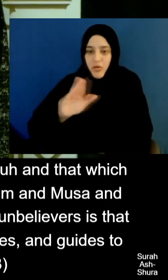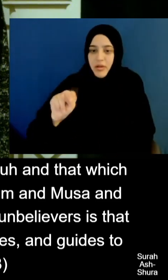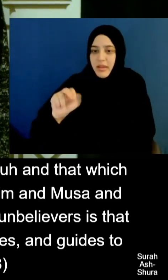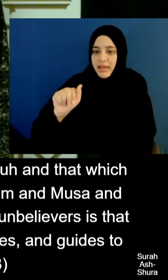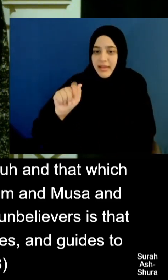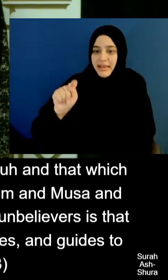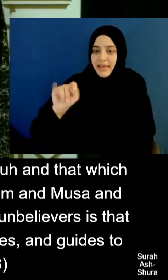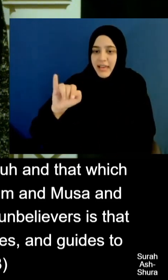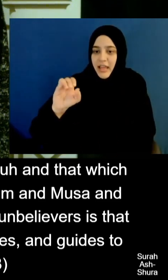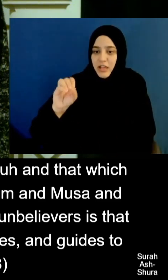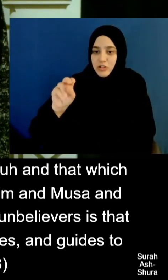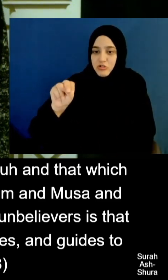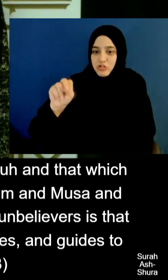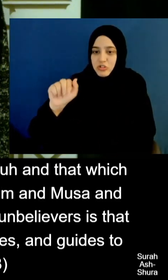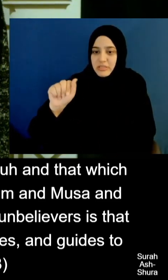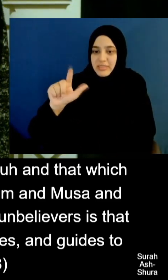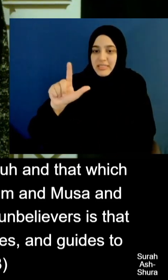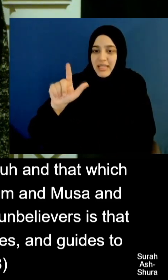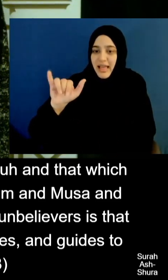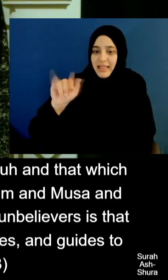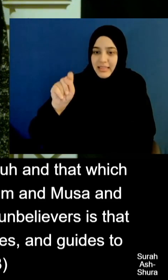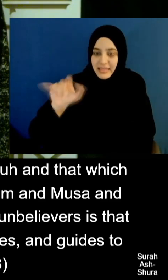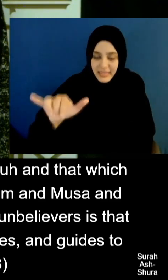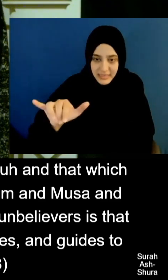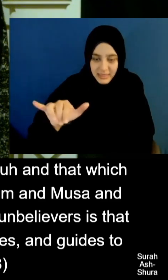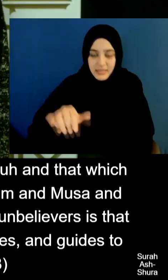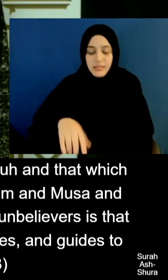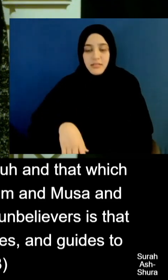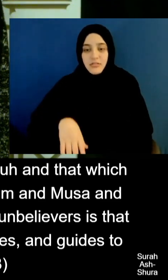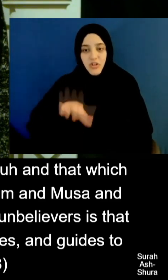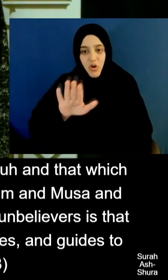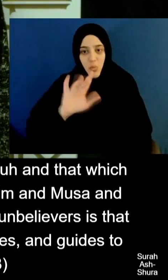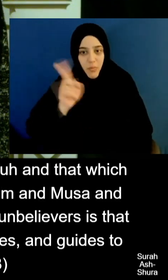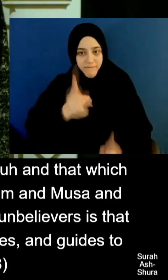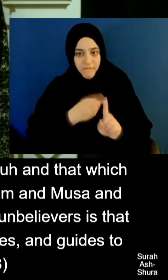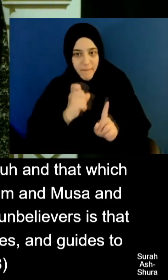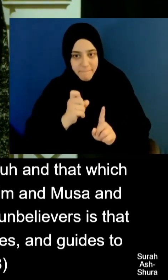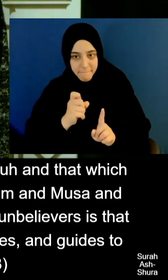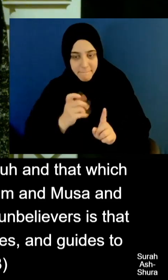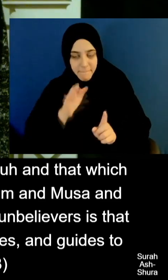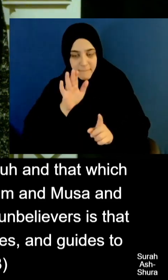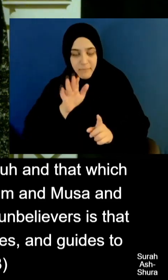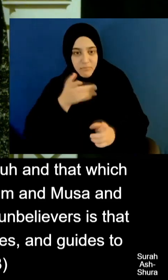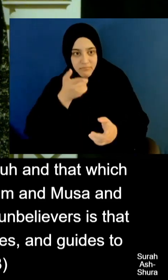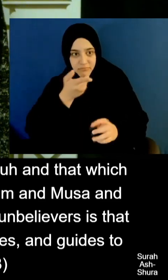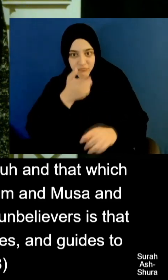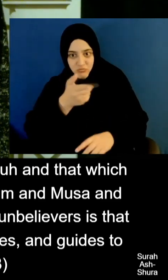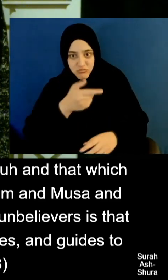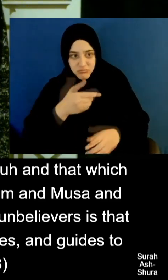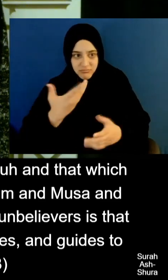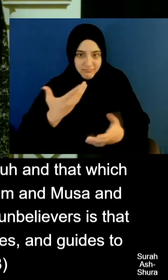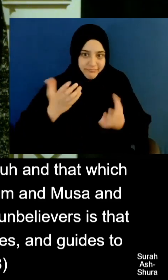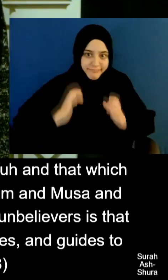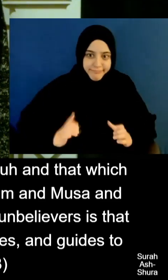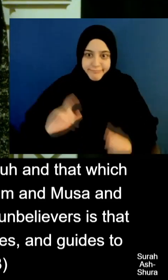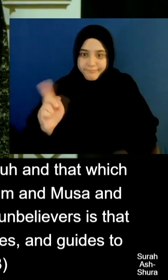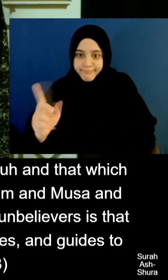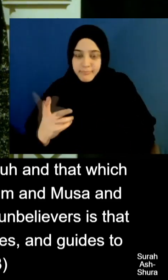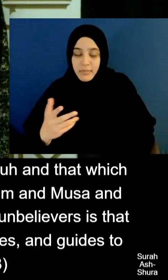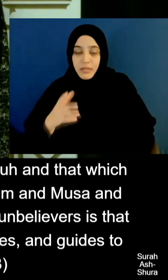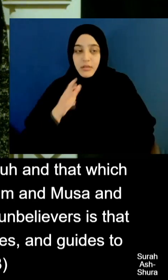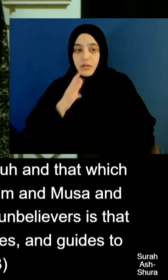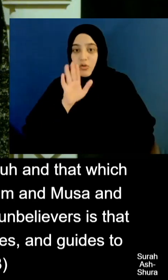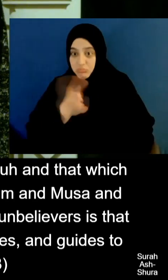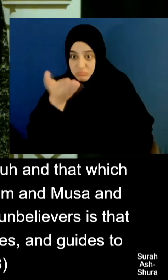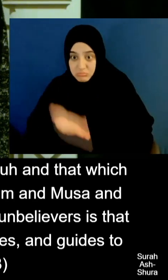National identity. Hawiya watani they call. You are British. That's your national